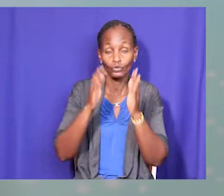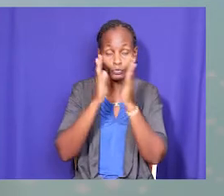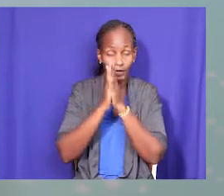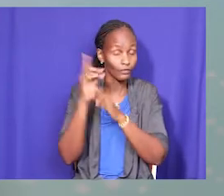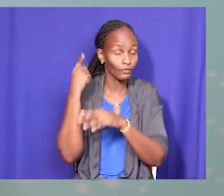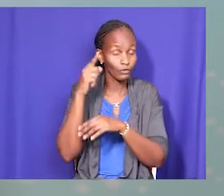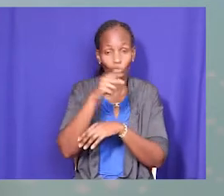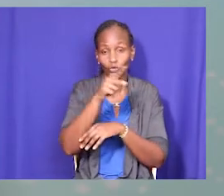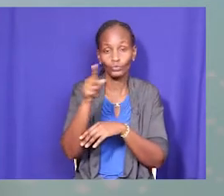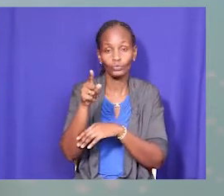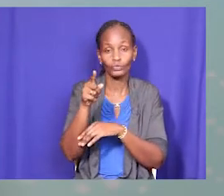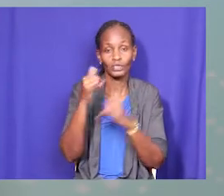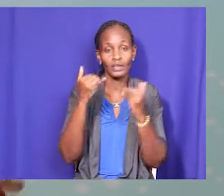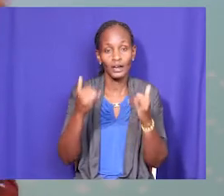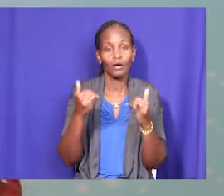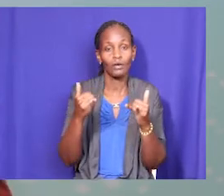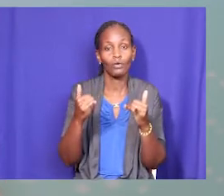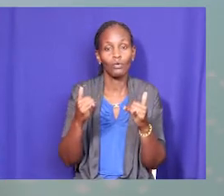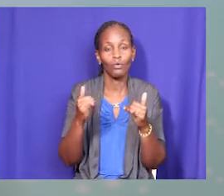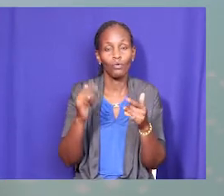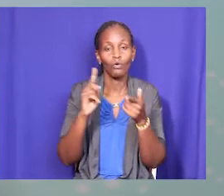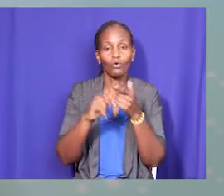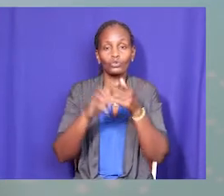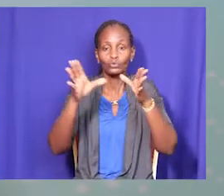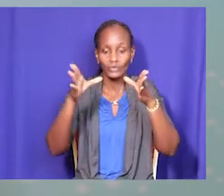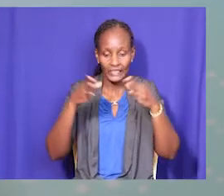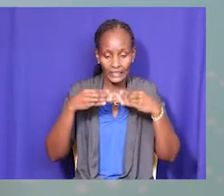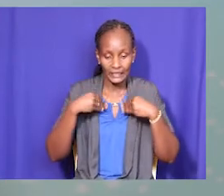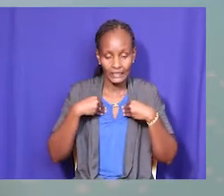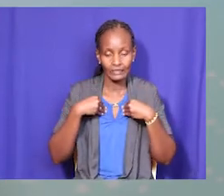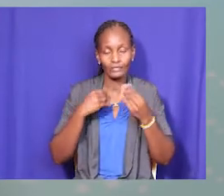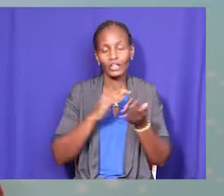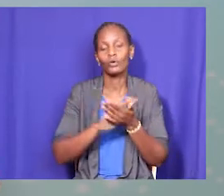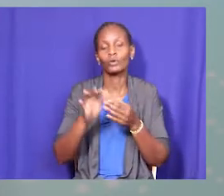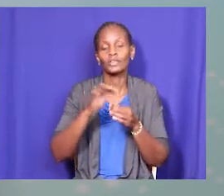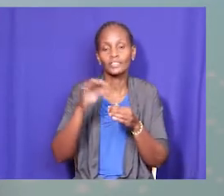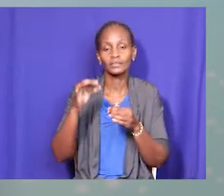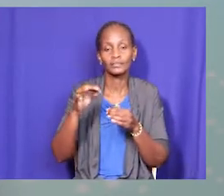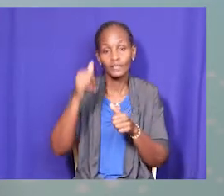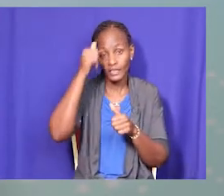you now to receive the Holy Spirit.